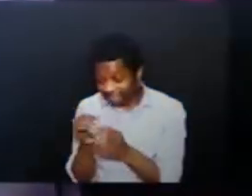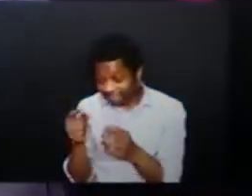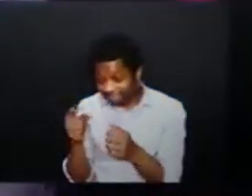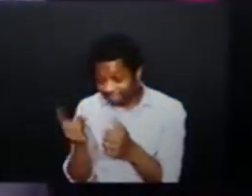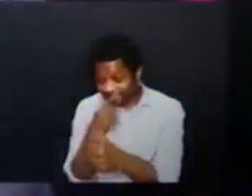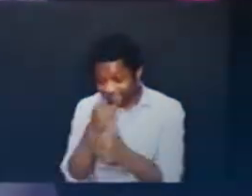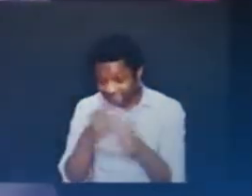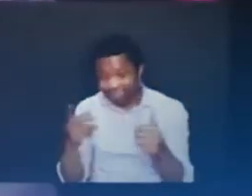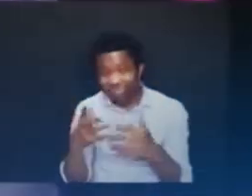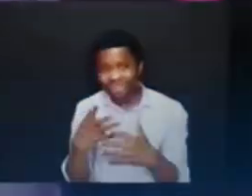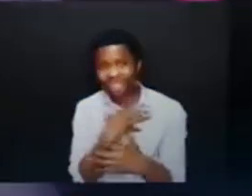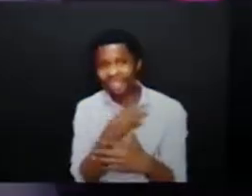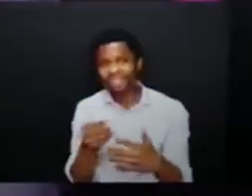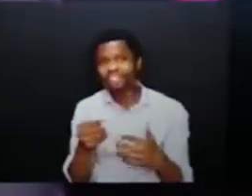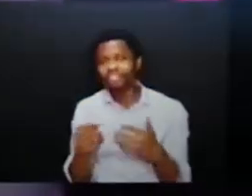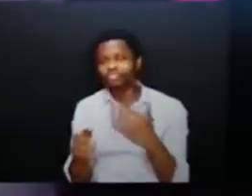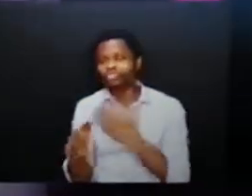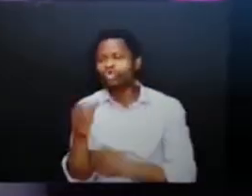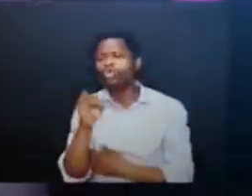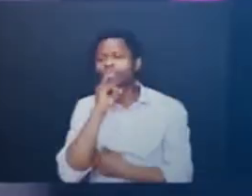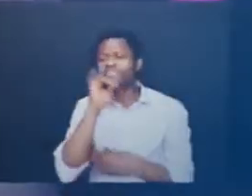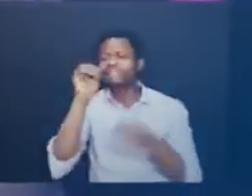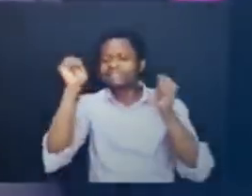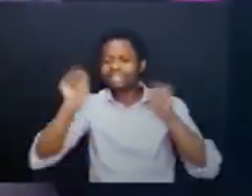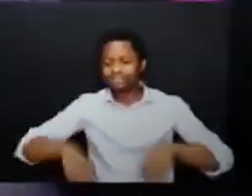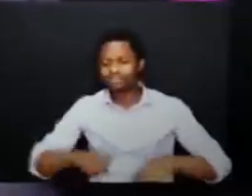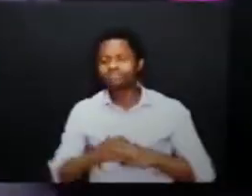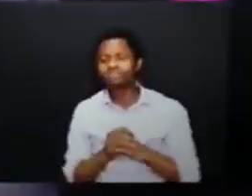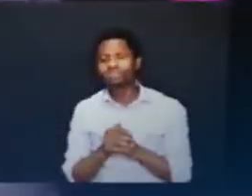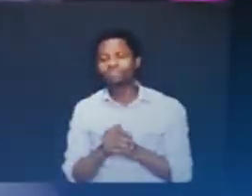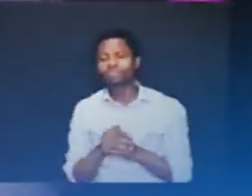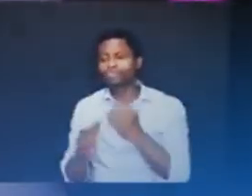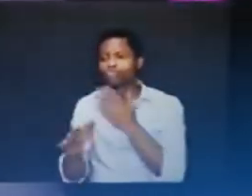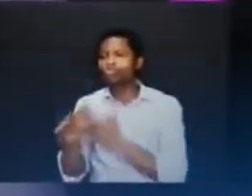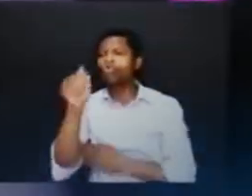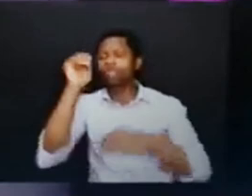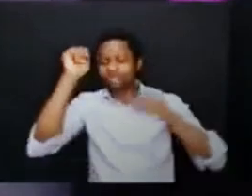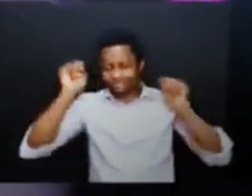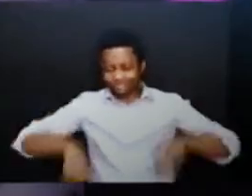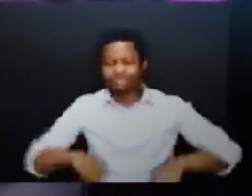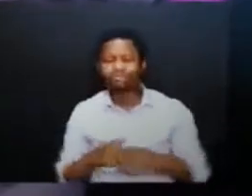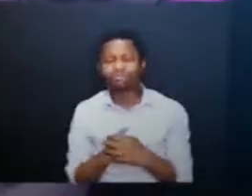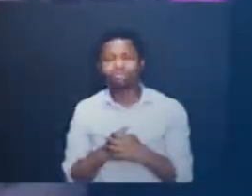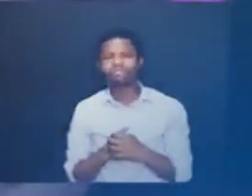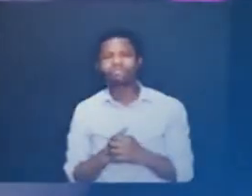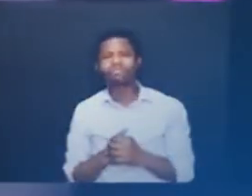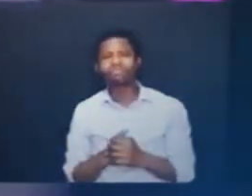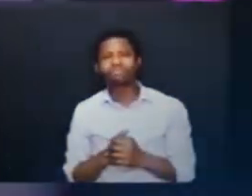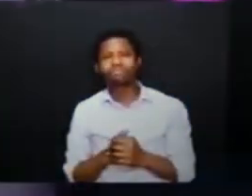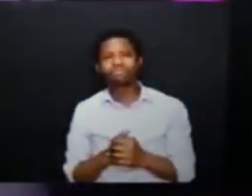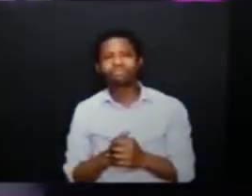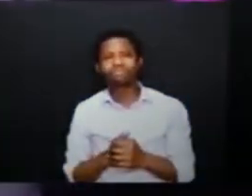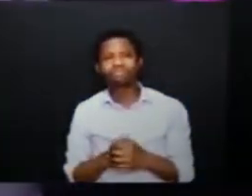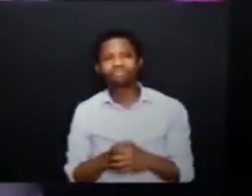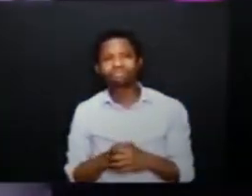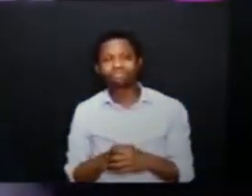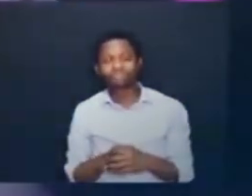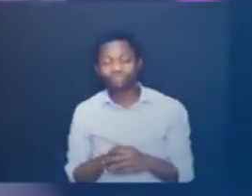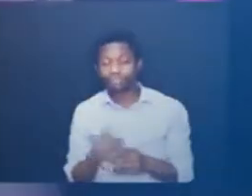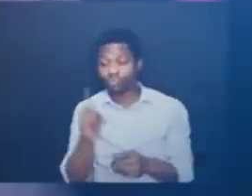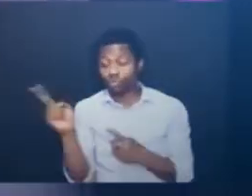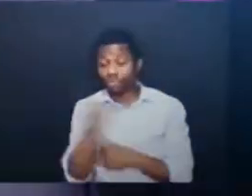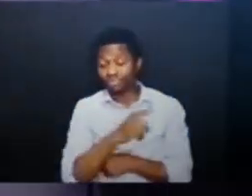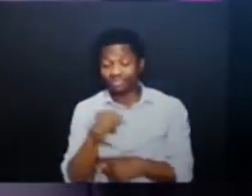and God is able. Be bia mani kire no eyɛ nsensan a edi kan no ɛse no nyankopɔn betumi. One day the